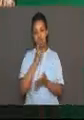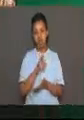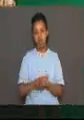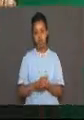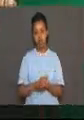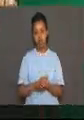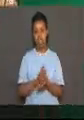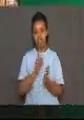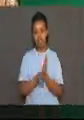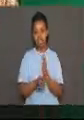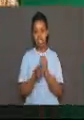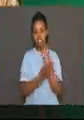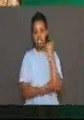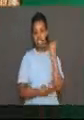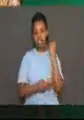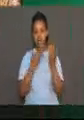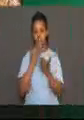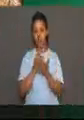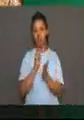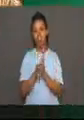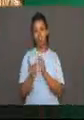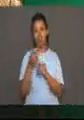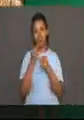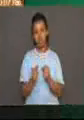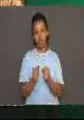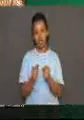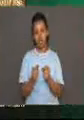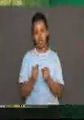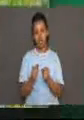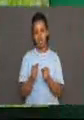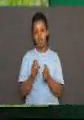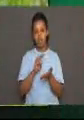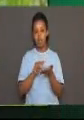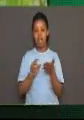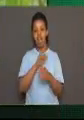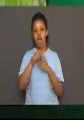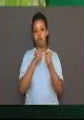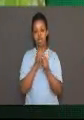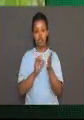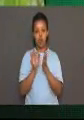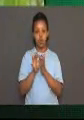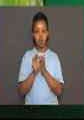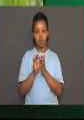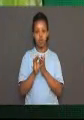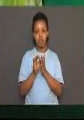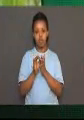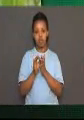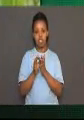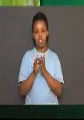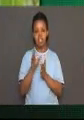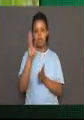Wheat is a good example. Due to millions of years of hybridization